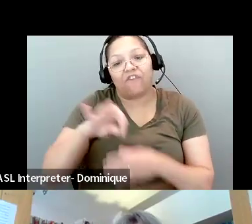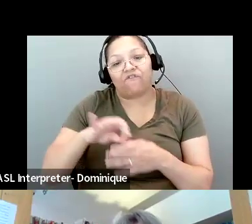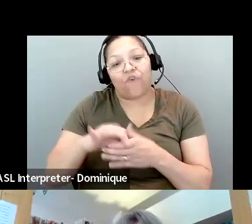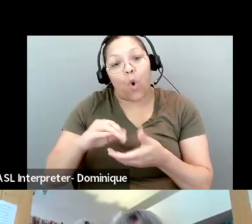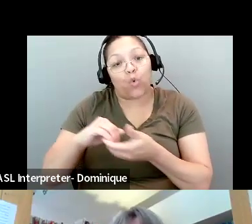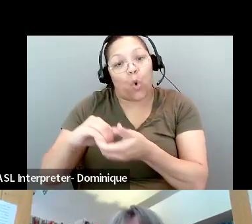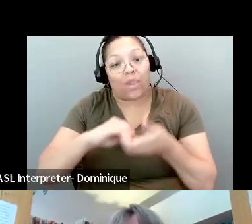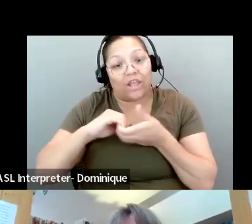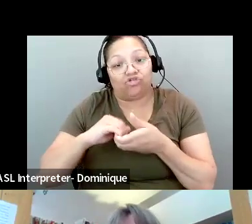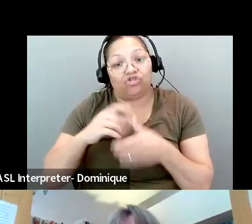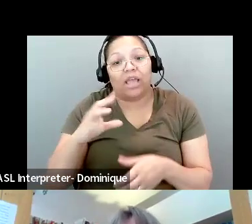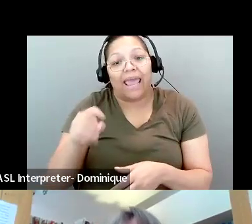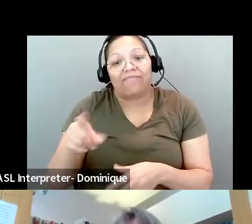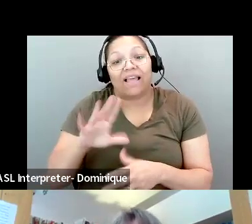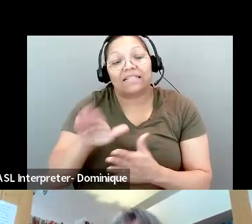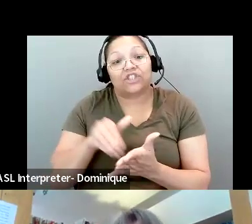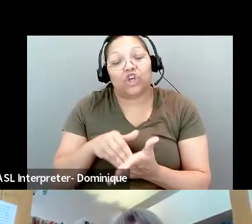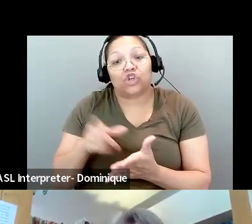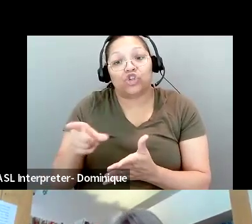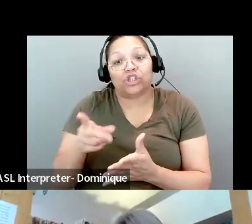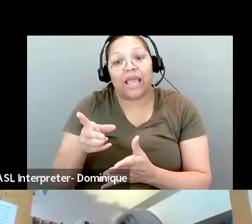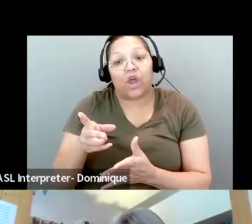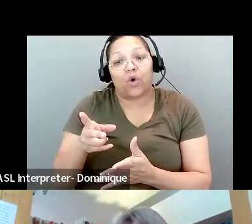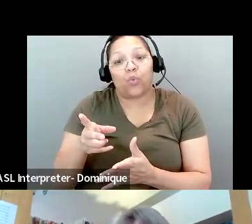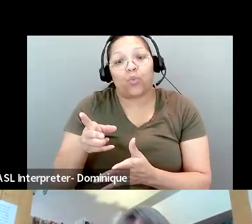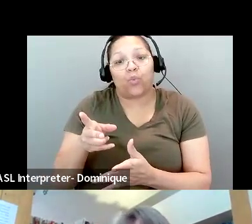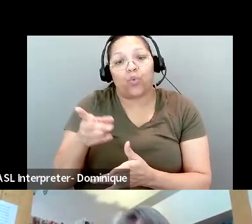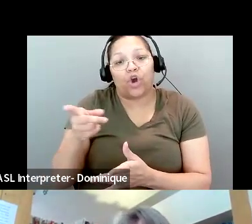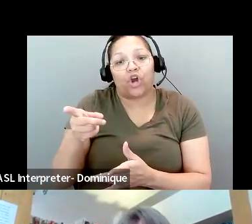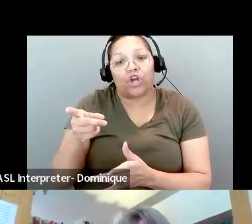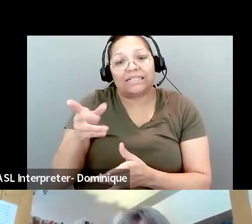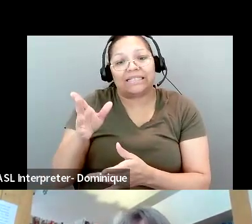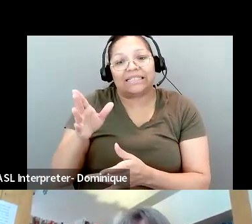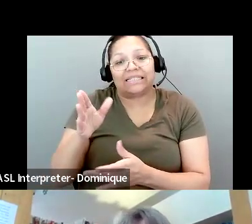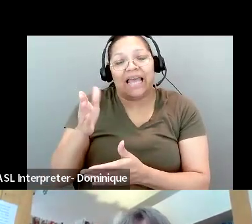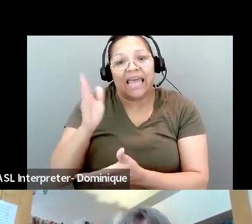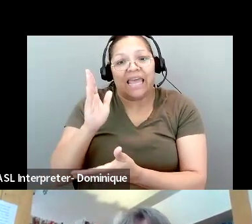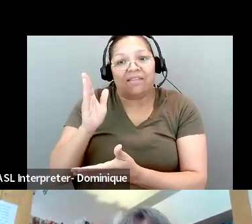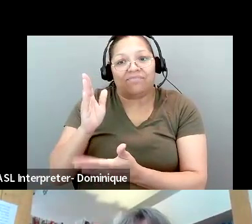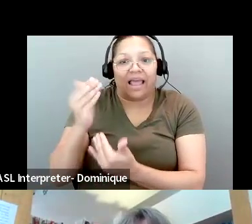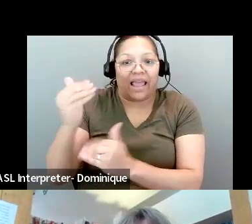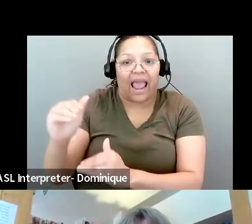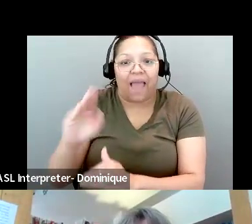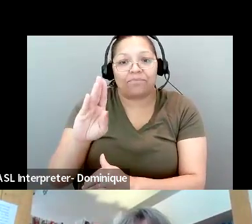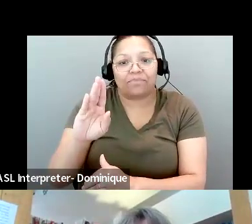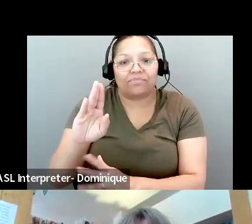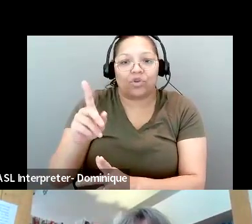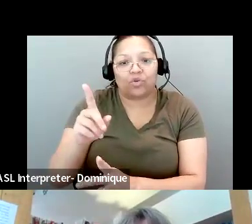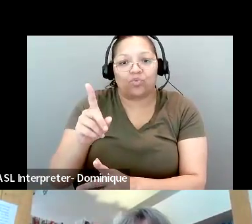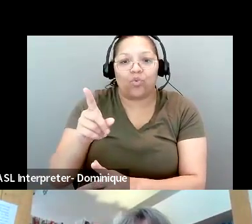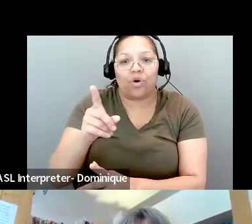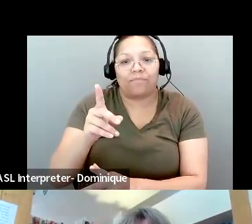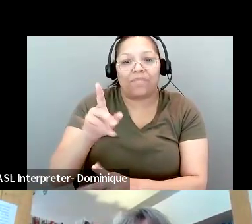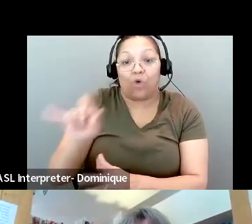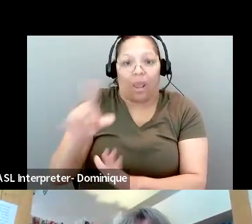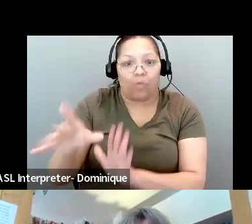were also tapped by the election commission to do surveys of all of the polling places. So we're actually